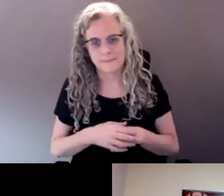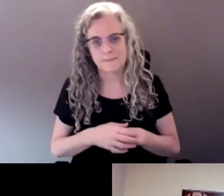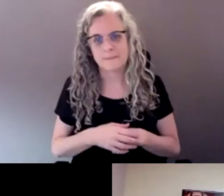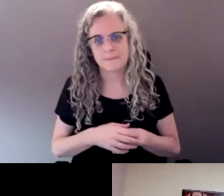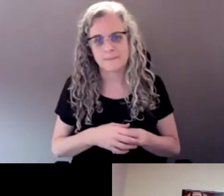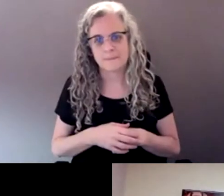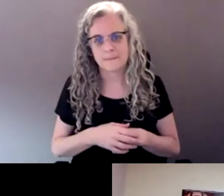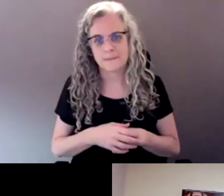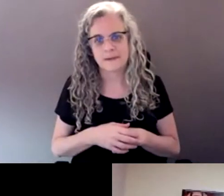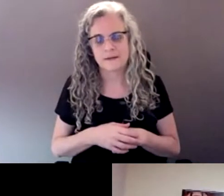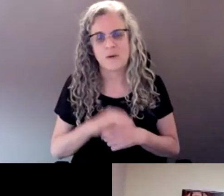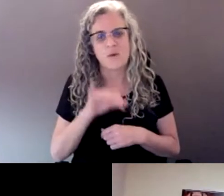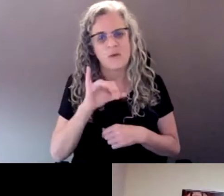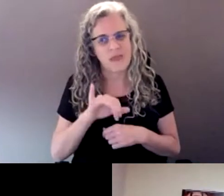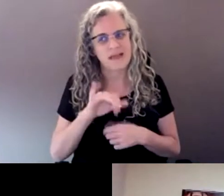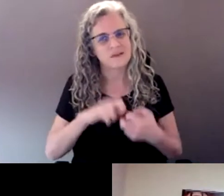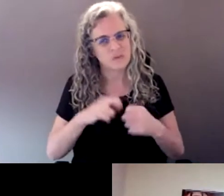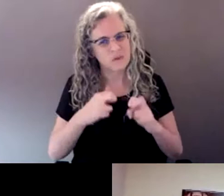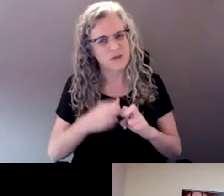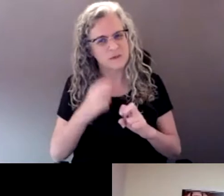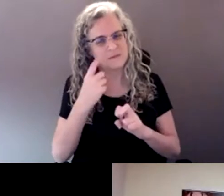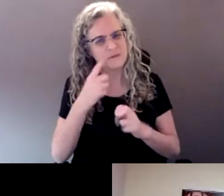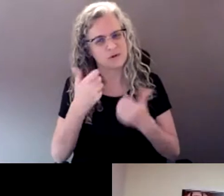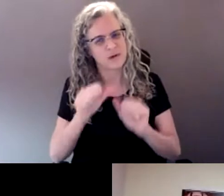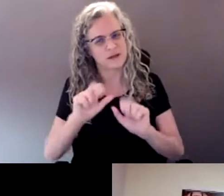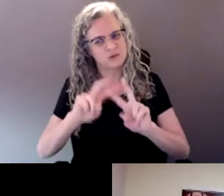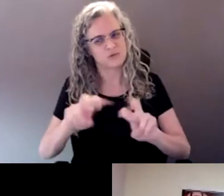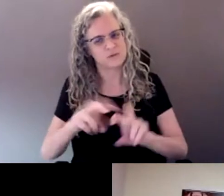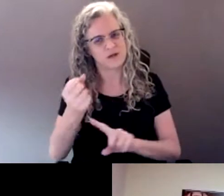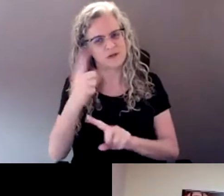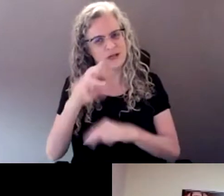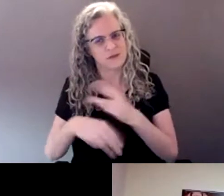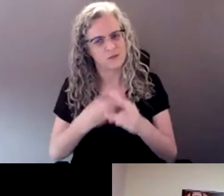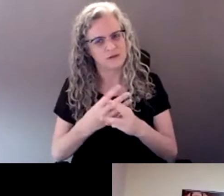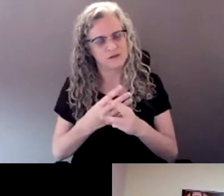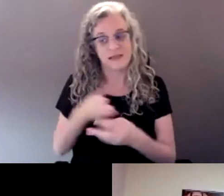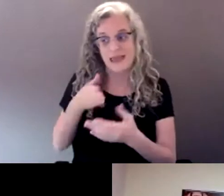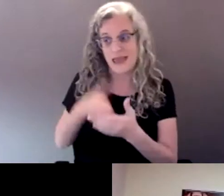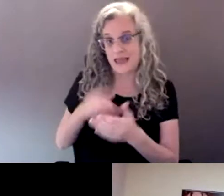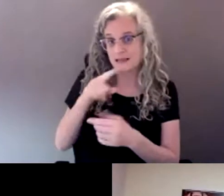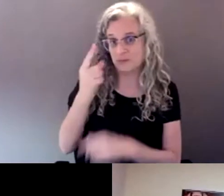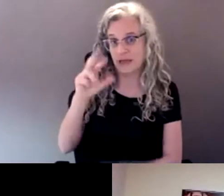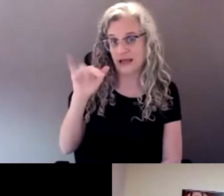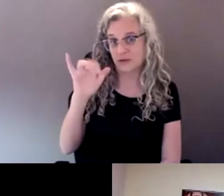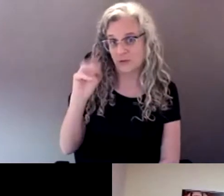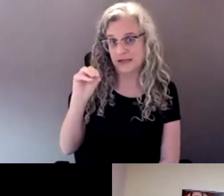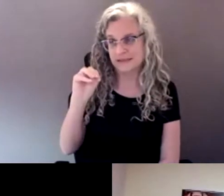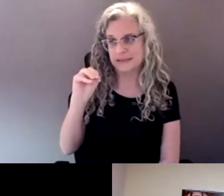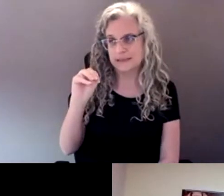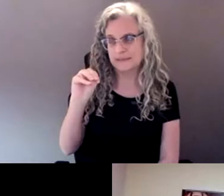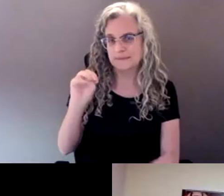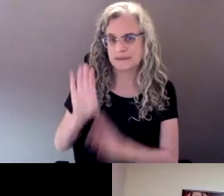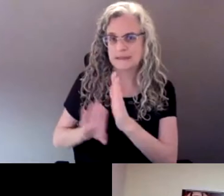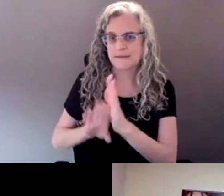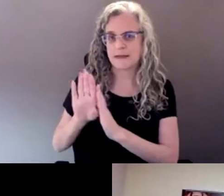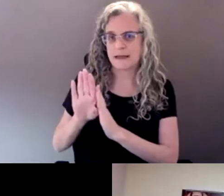problem in making sense of the world. Whereas I think anti-Black racism emerges more directly